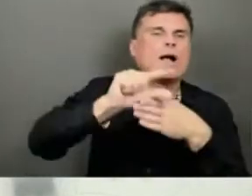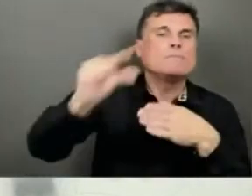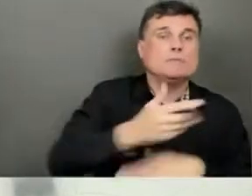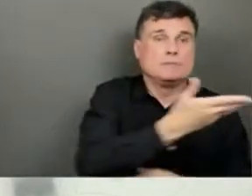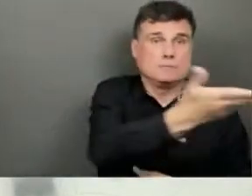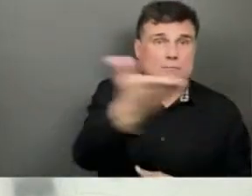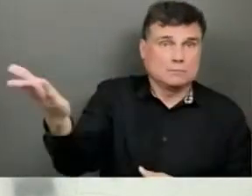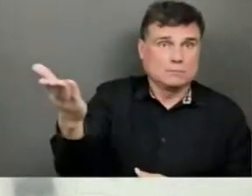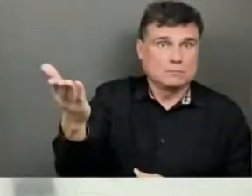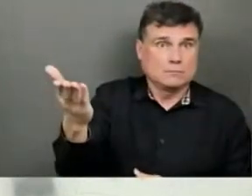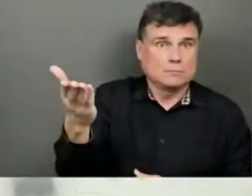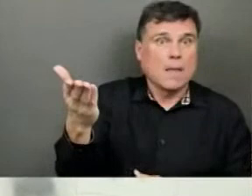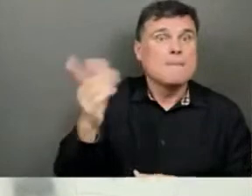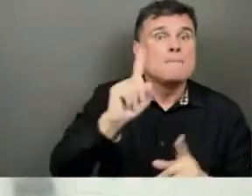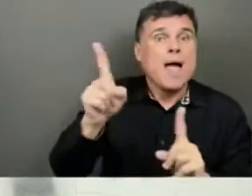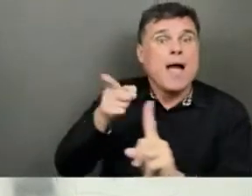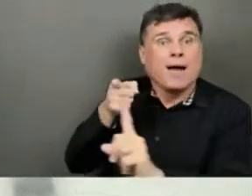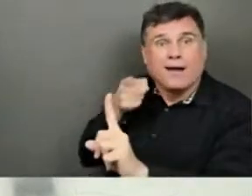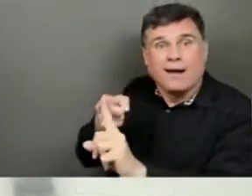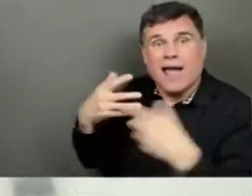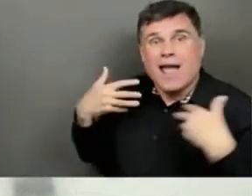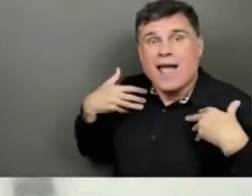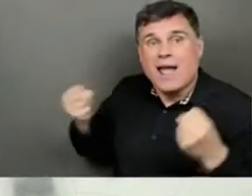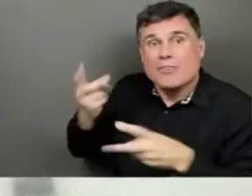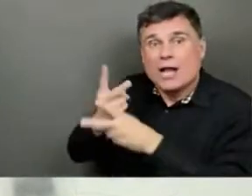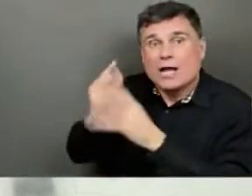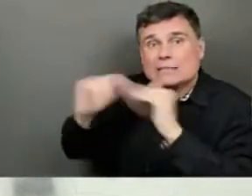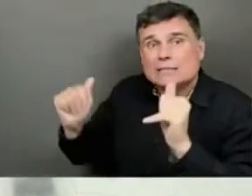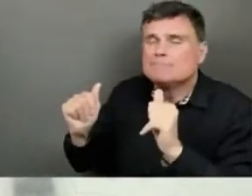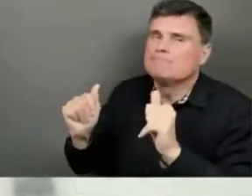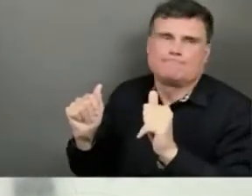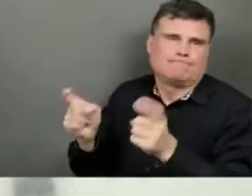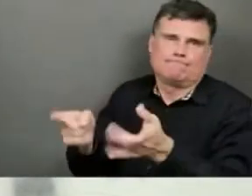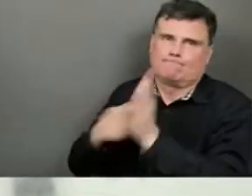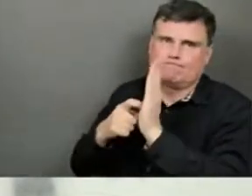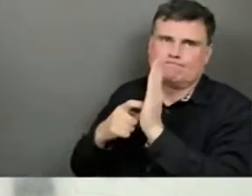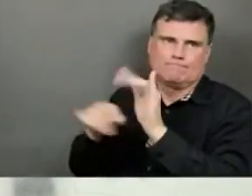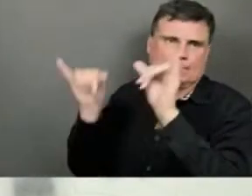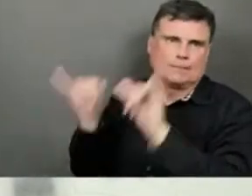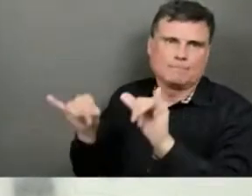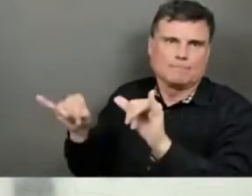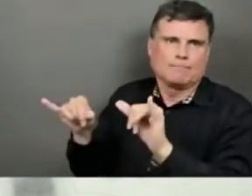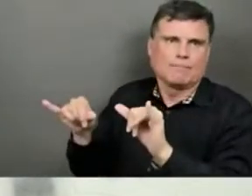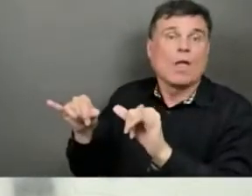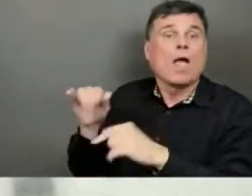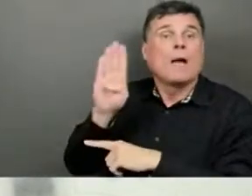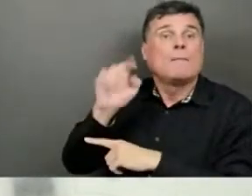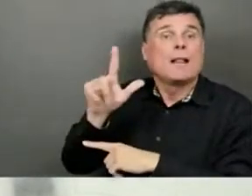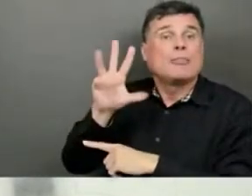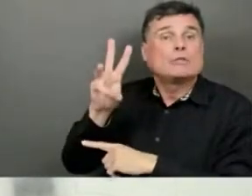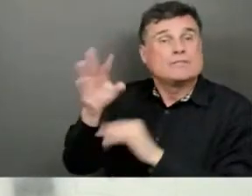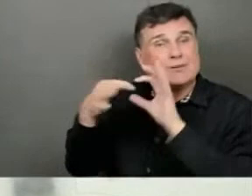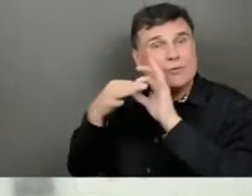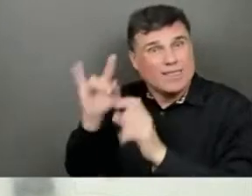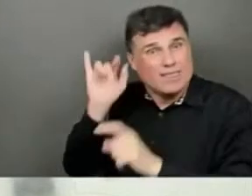it will continue in the healthcare system. With respect to Bill 36, it has nothing to do with that. Some people have been